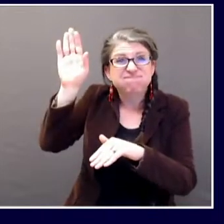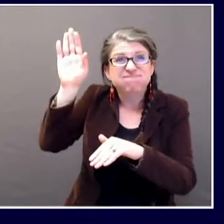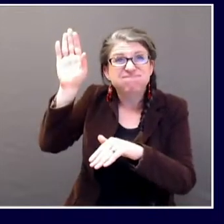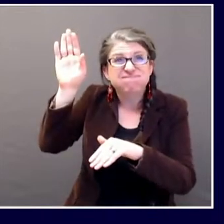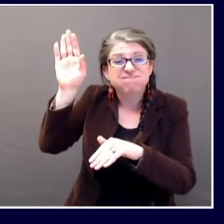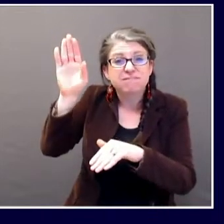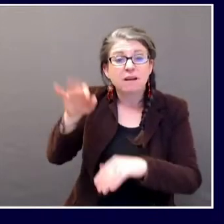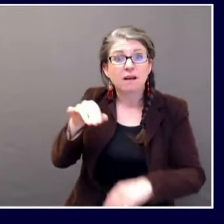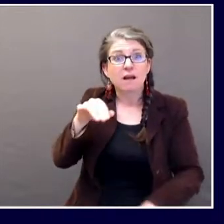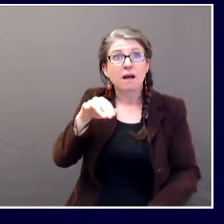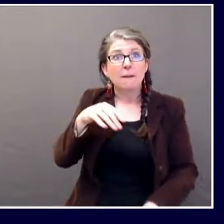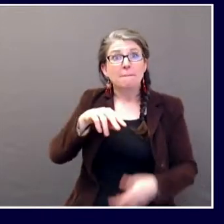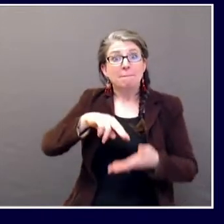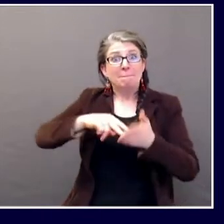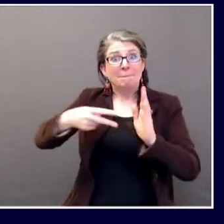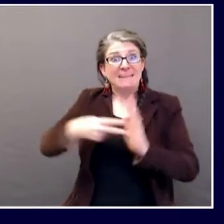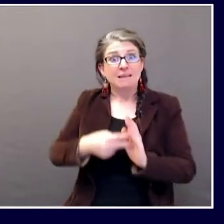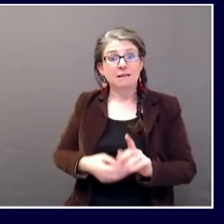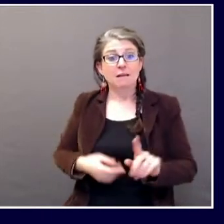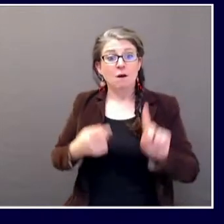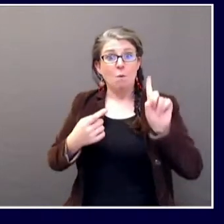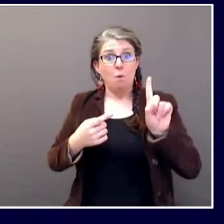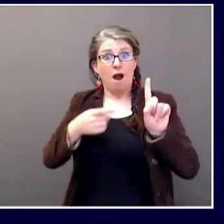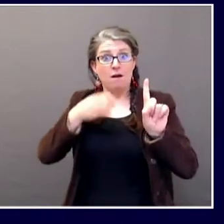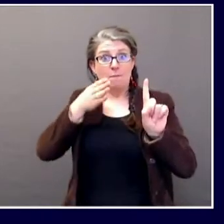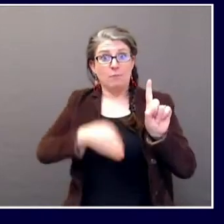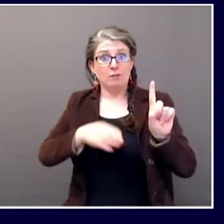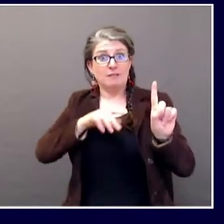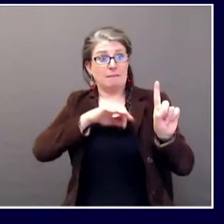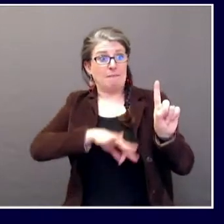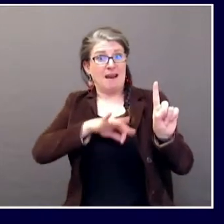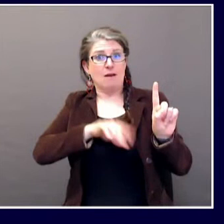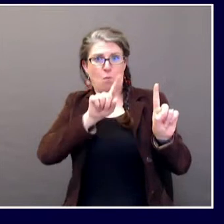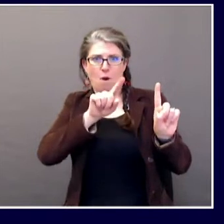to Maine CDC since we started our work on the pandemic.